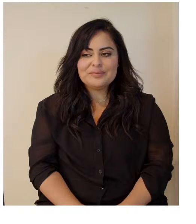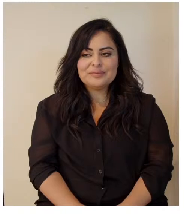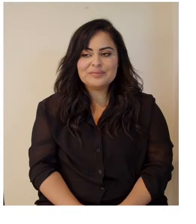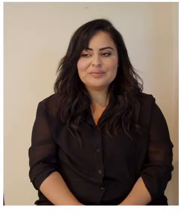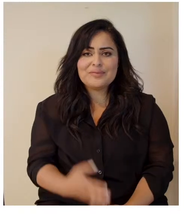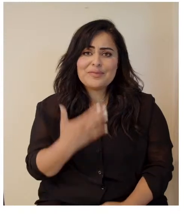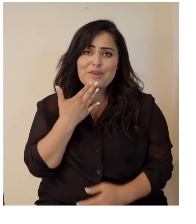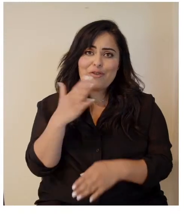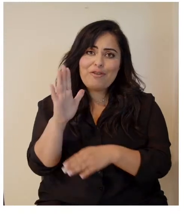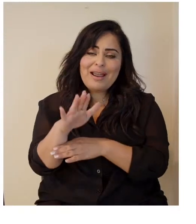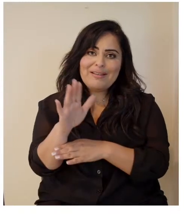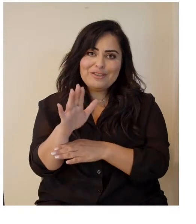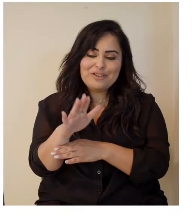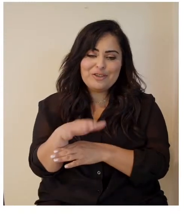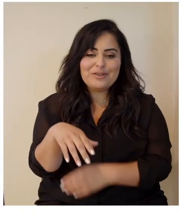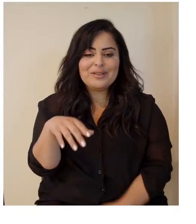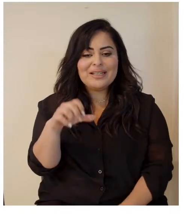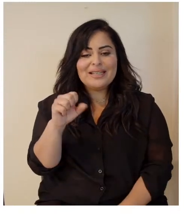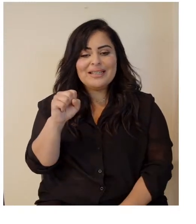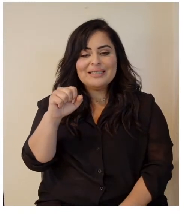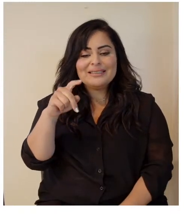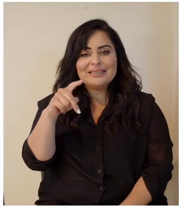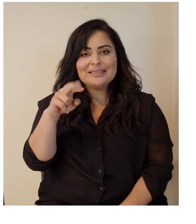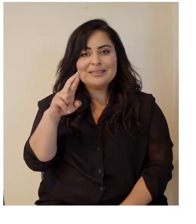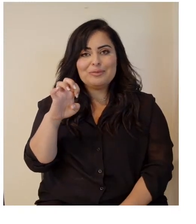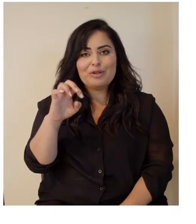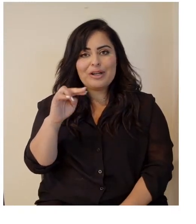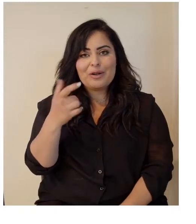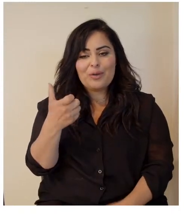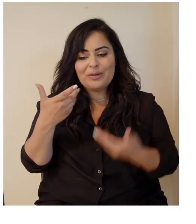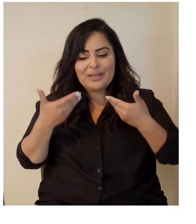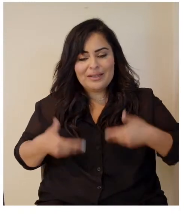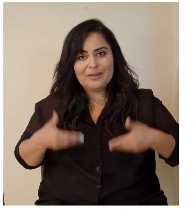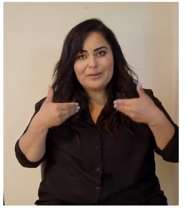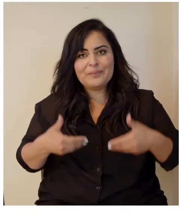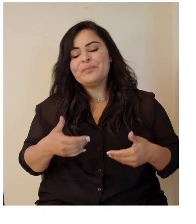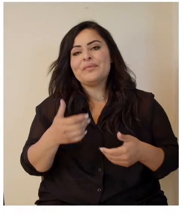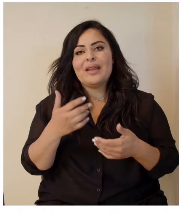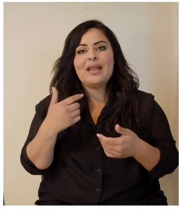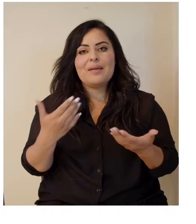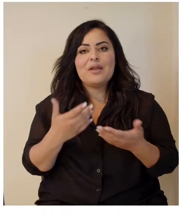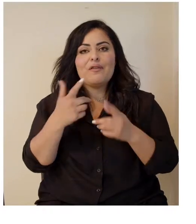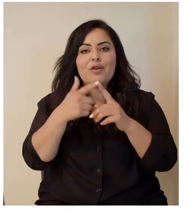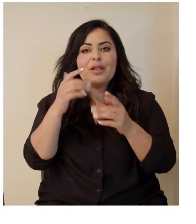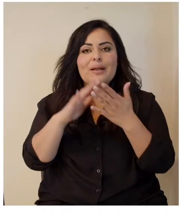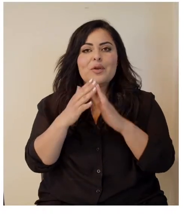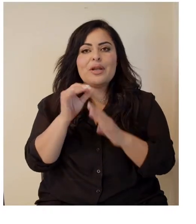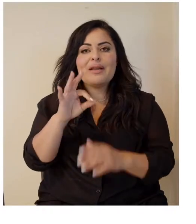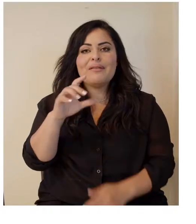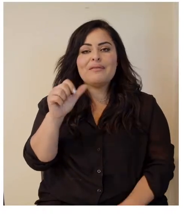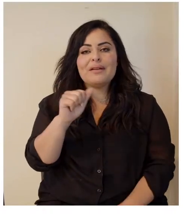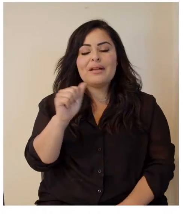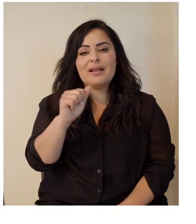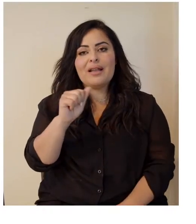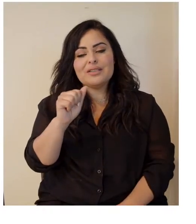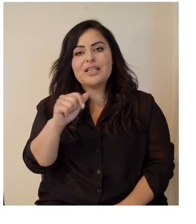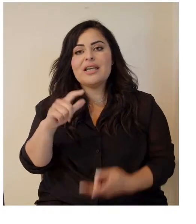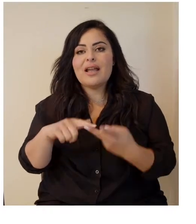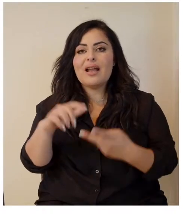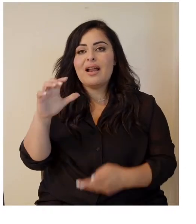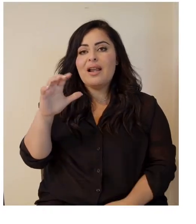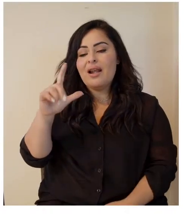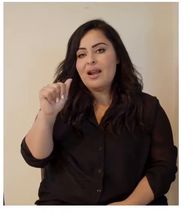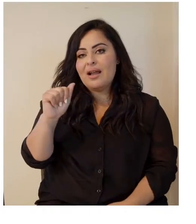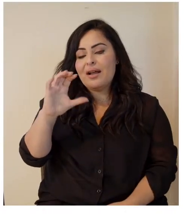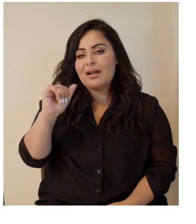Hey, good afternoon. Pat Springle, Los Angeles County Fire Department, a local fire chief for the community of Altadena, La Cañada, Flint Ridge, and La